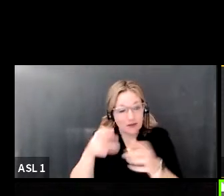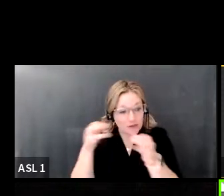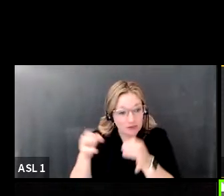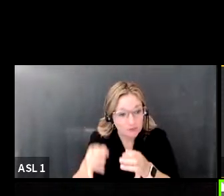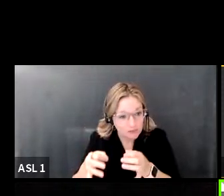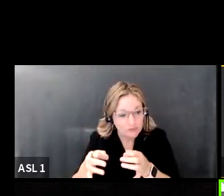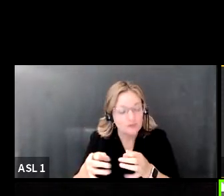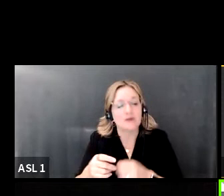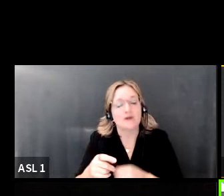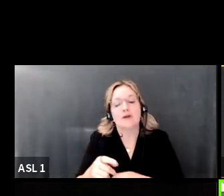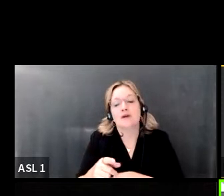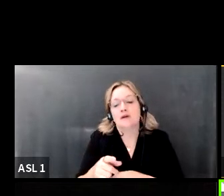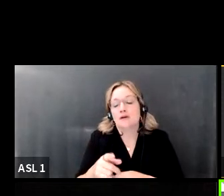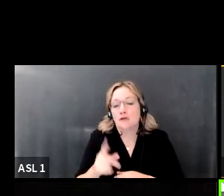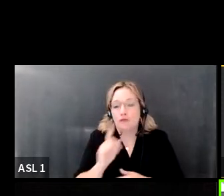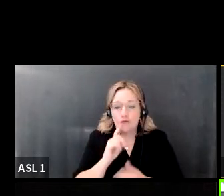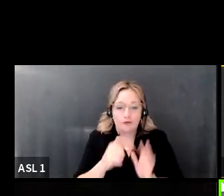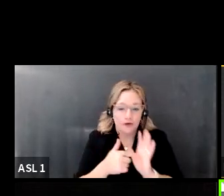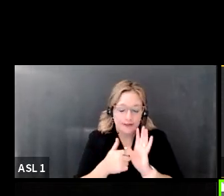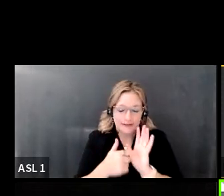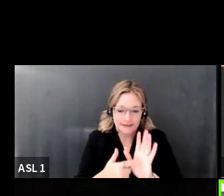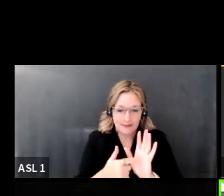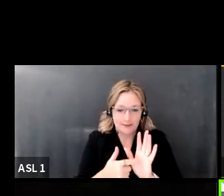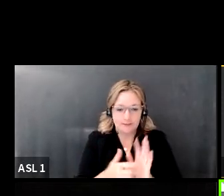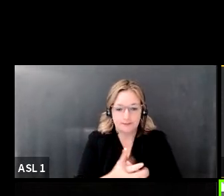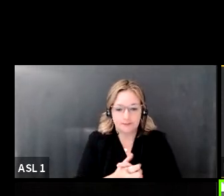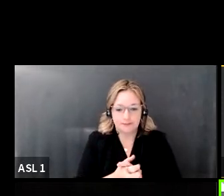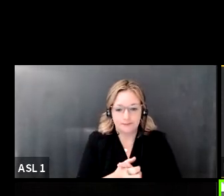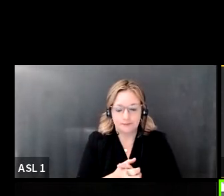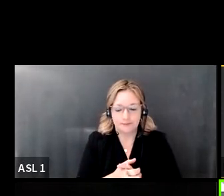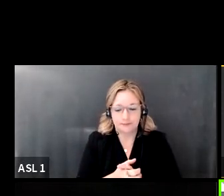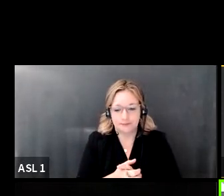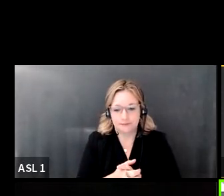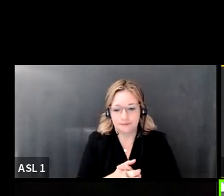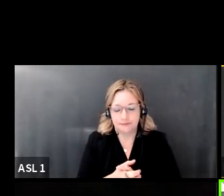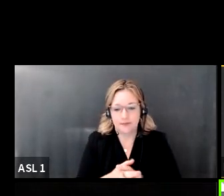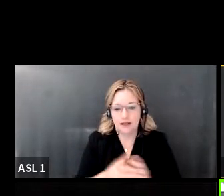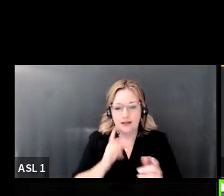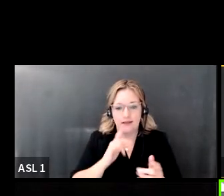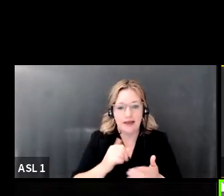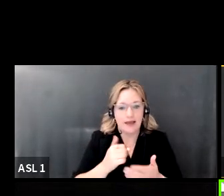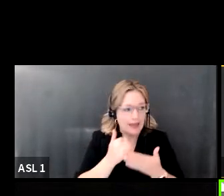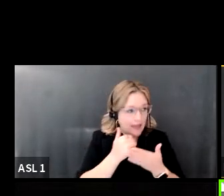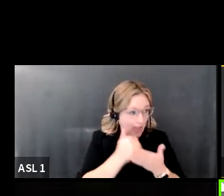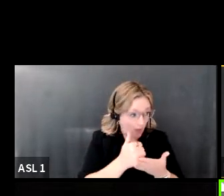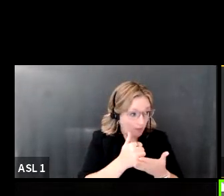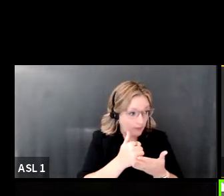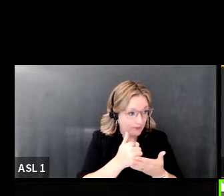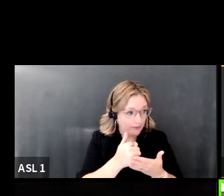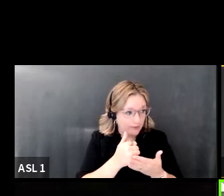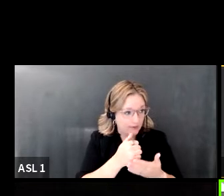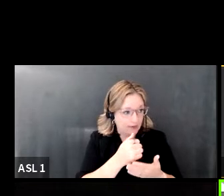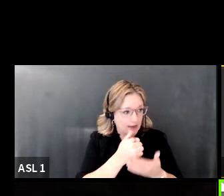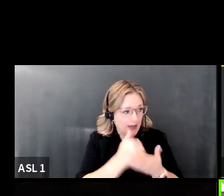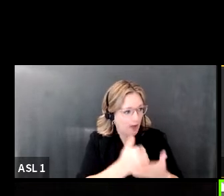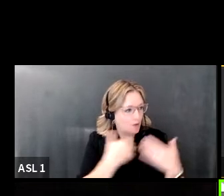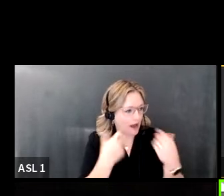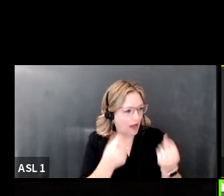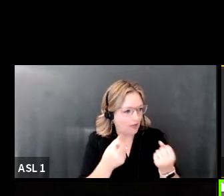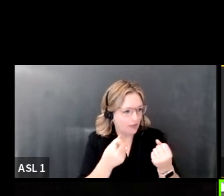for instance if we're able to as as we as was presented in the help seeker report if we're able to use the background